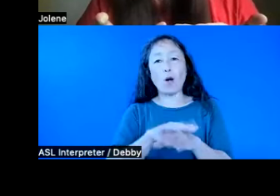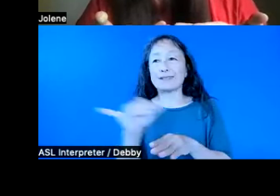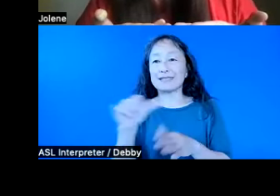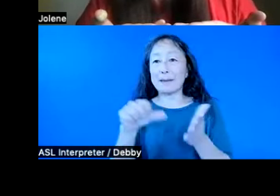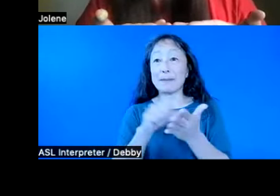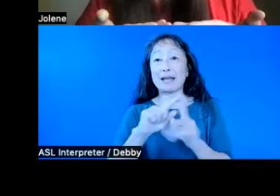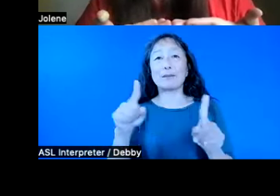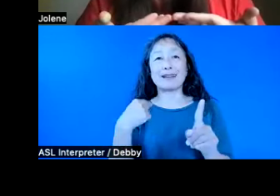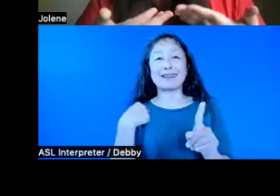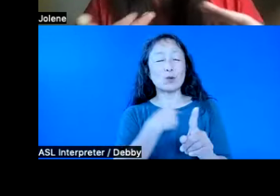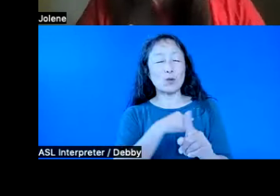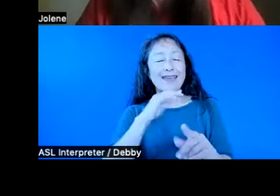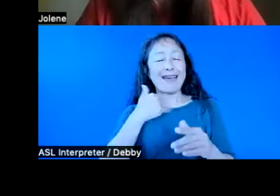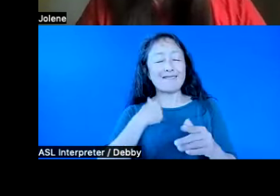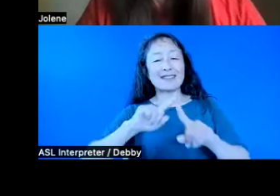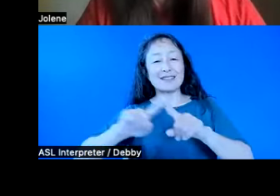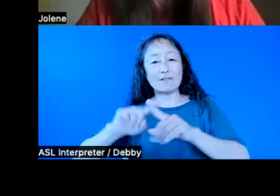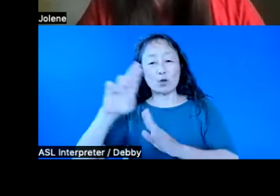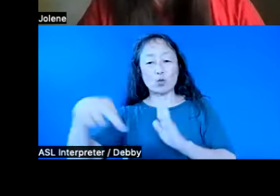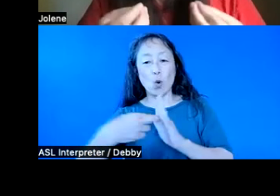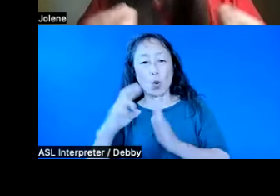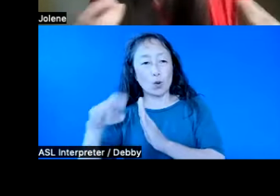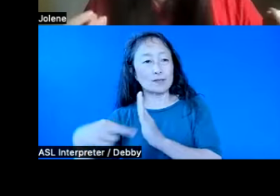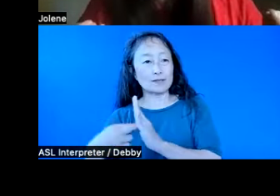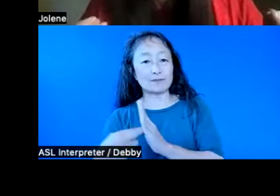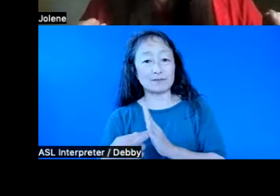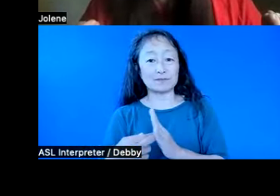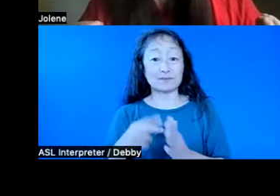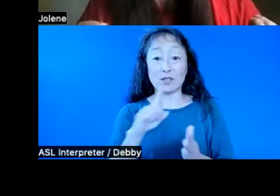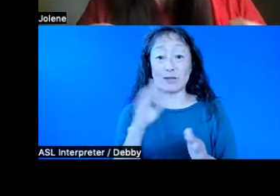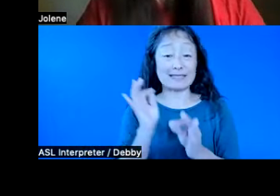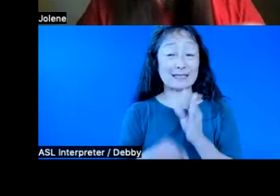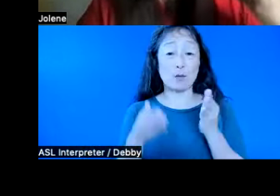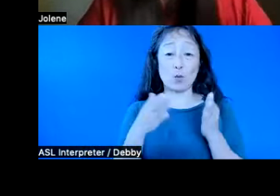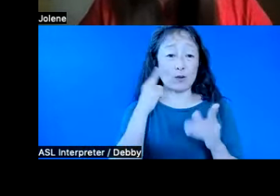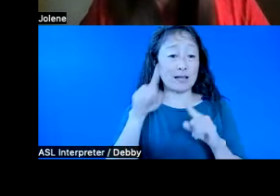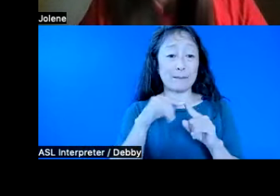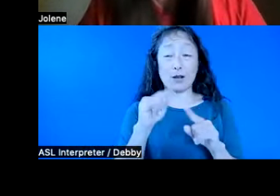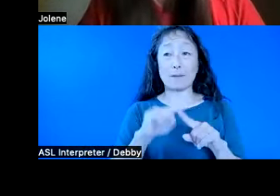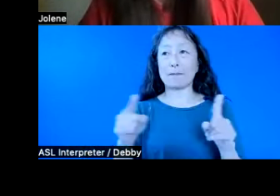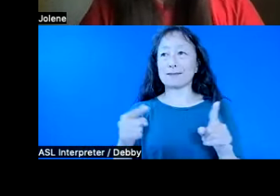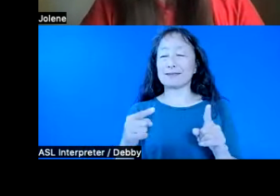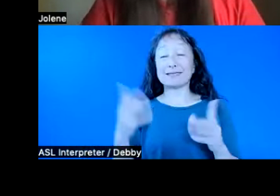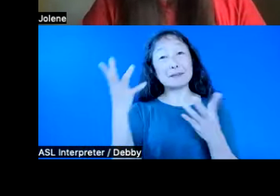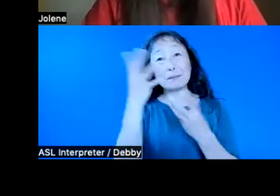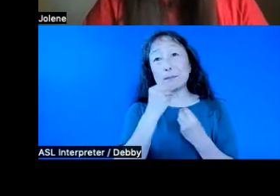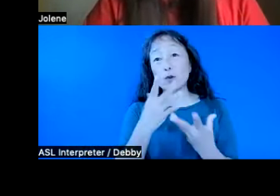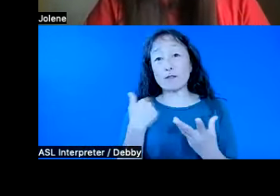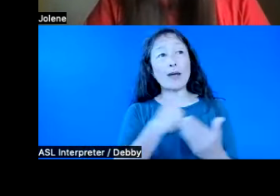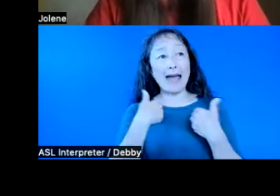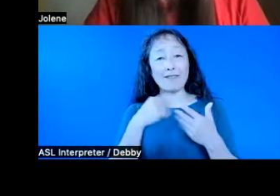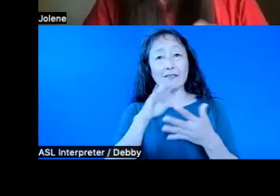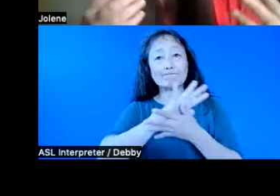roles, which is a very simplistic way of thinking about it. But to me, it's really beautiful about how we have our protectors and we have our